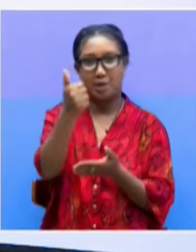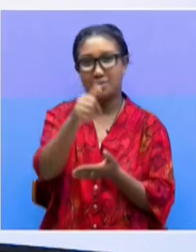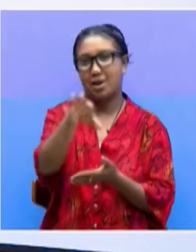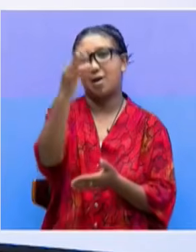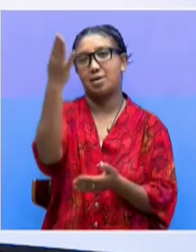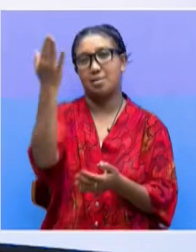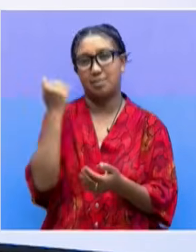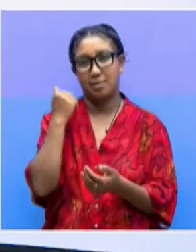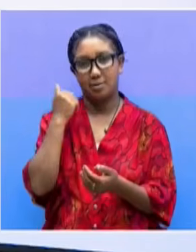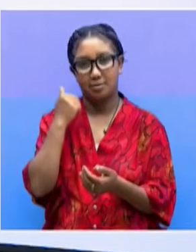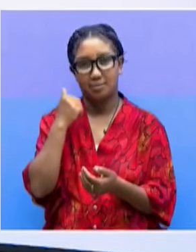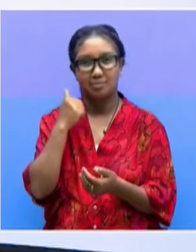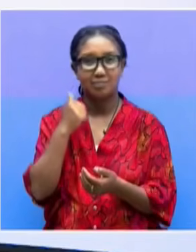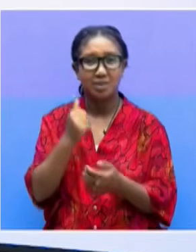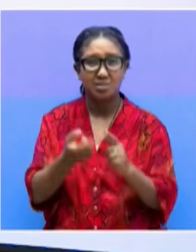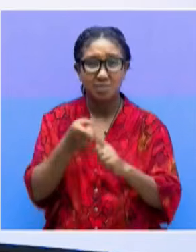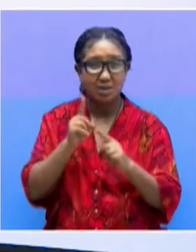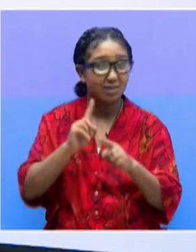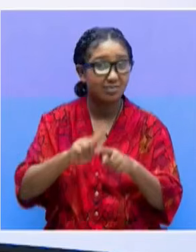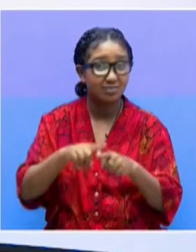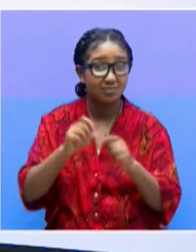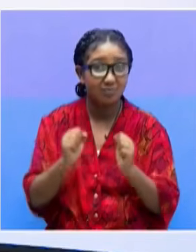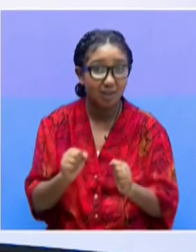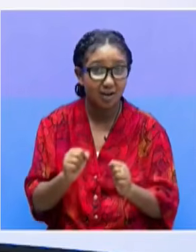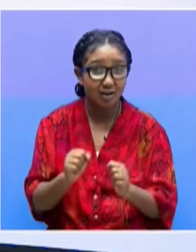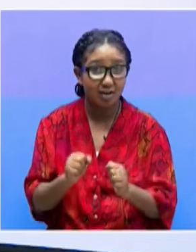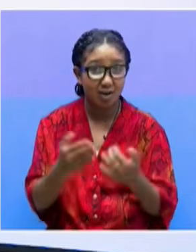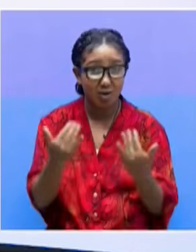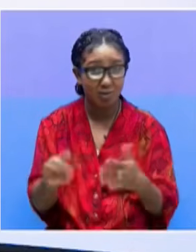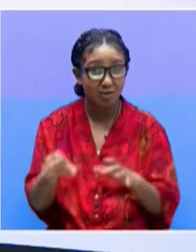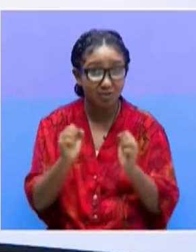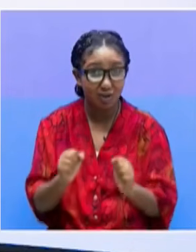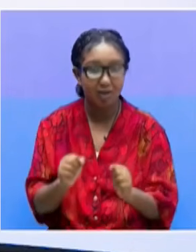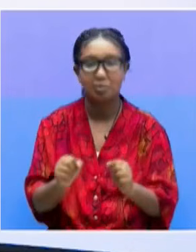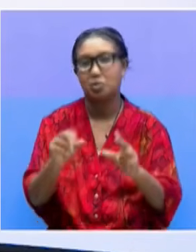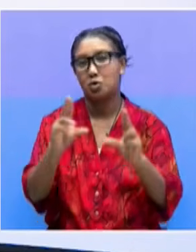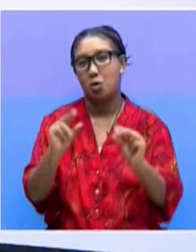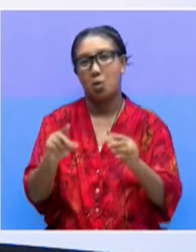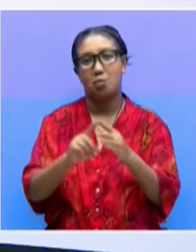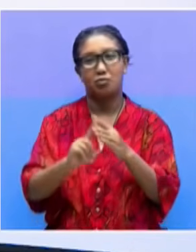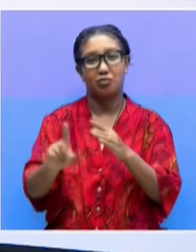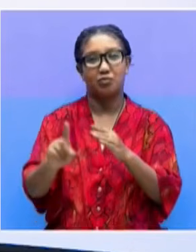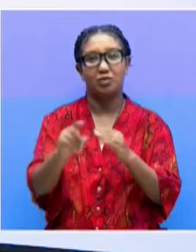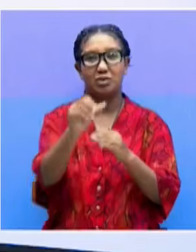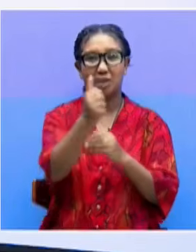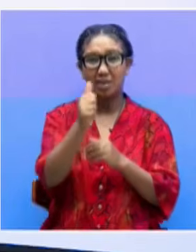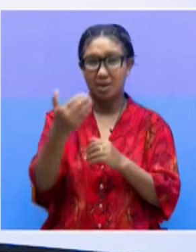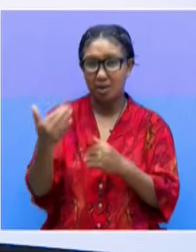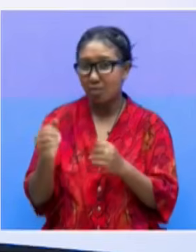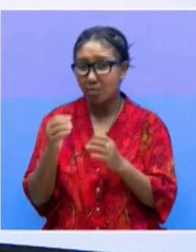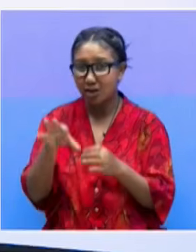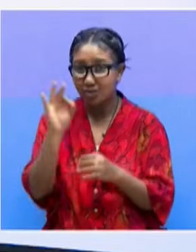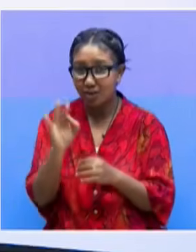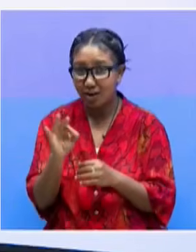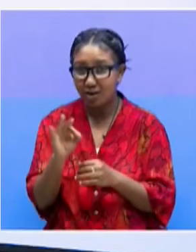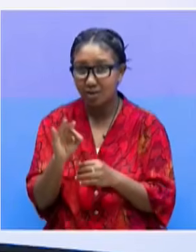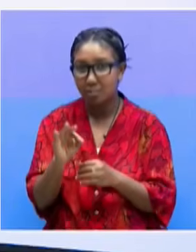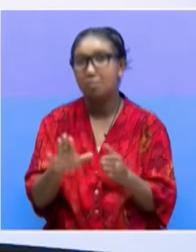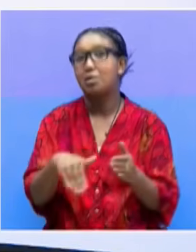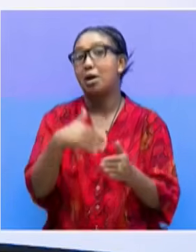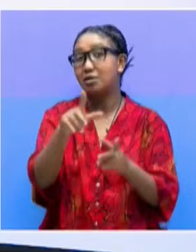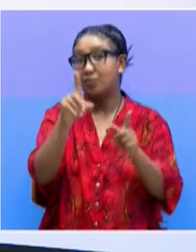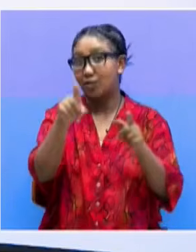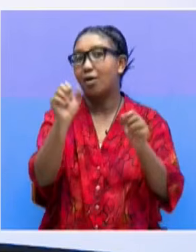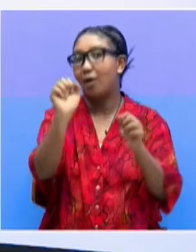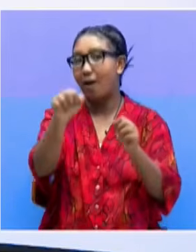see? If I had studied harder, can you make that now? Can you change this 10 out of 10? Maybe for the next